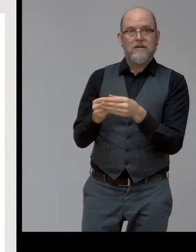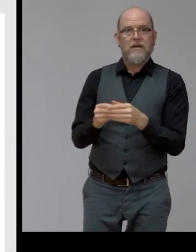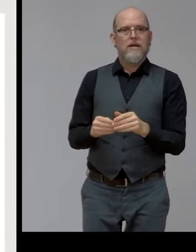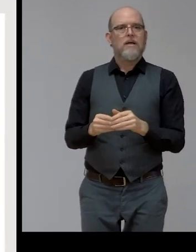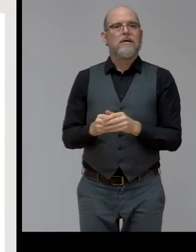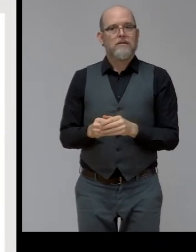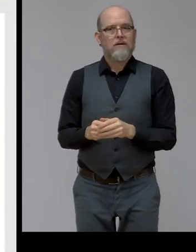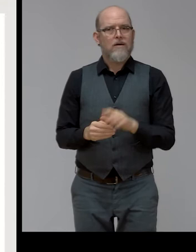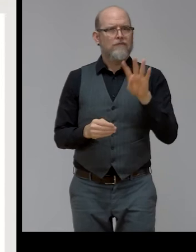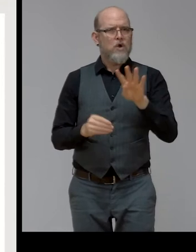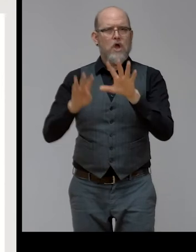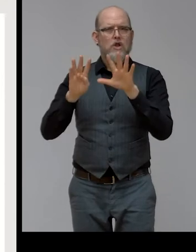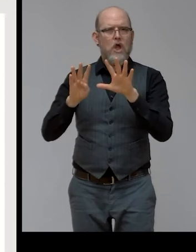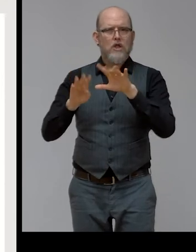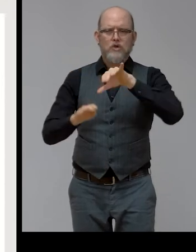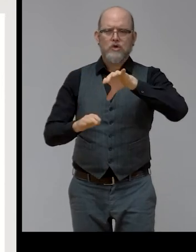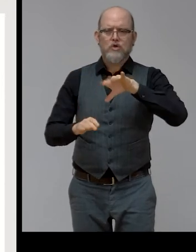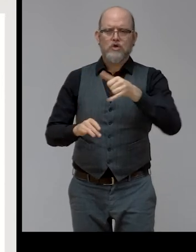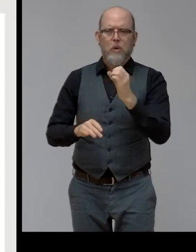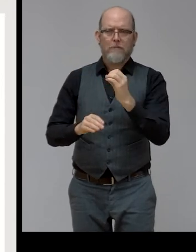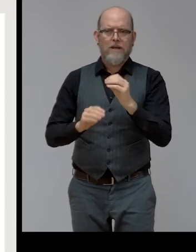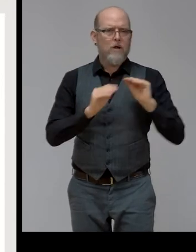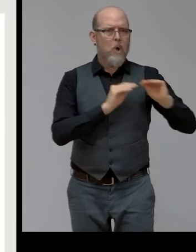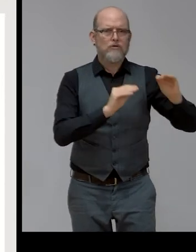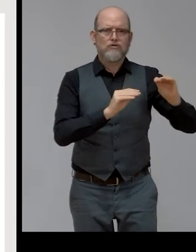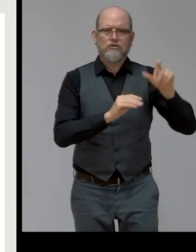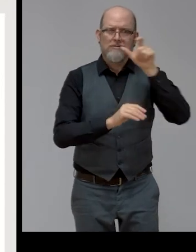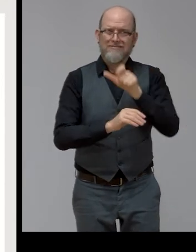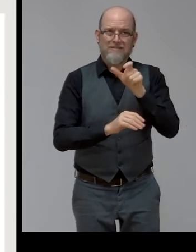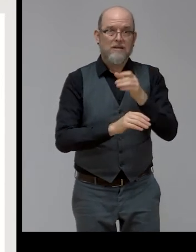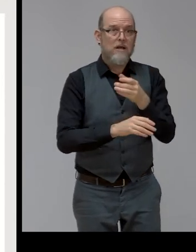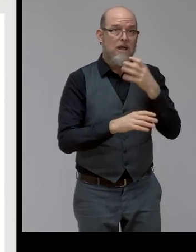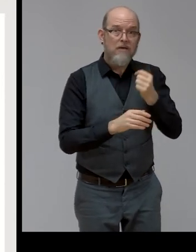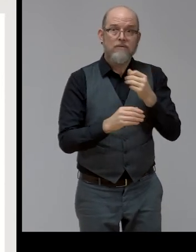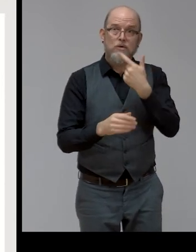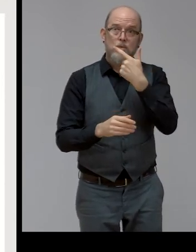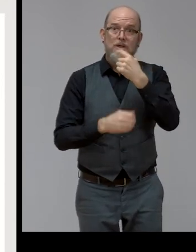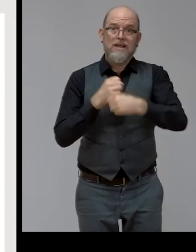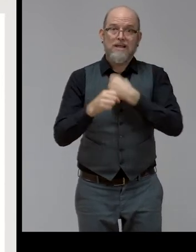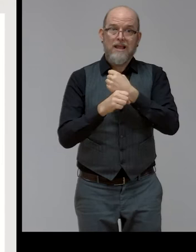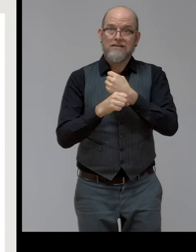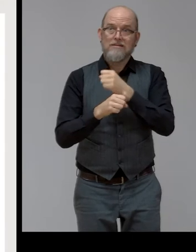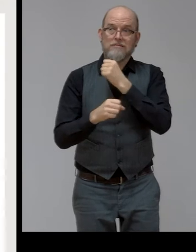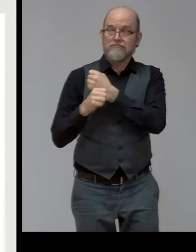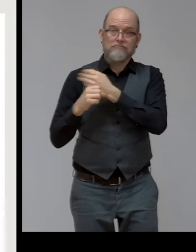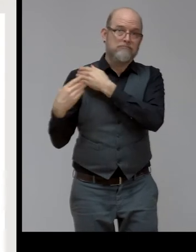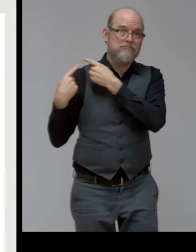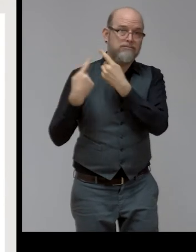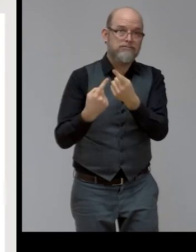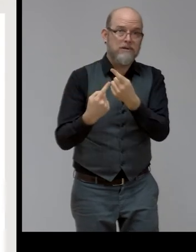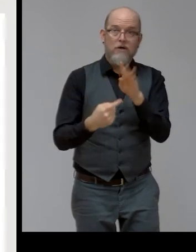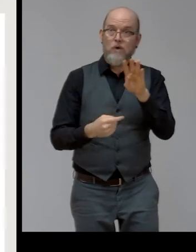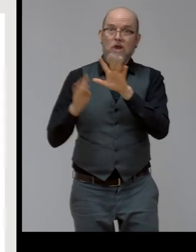far. We worked with them for 2 years, and it's very good that they still continue to grow